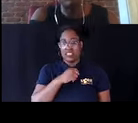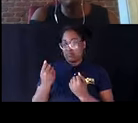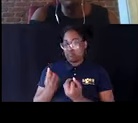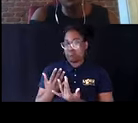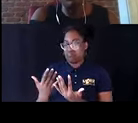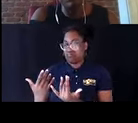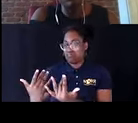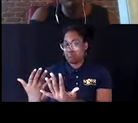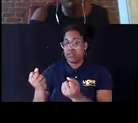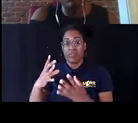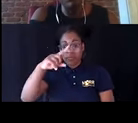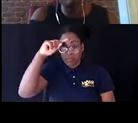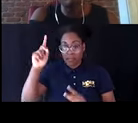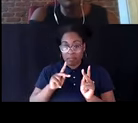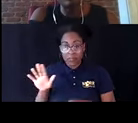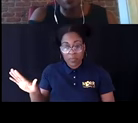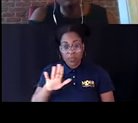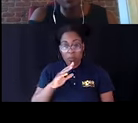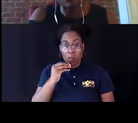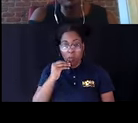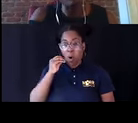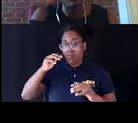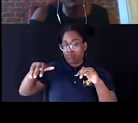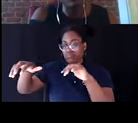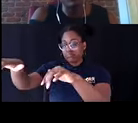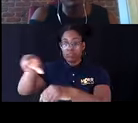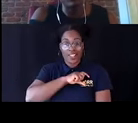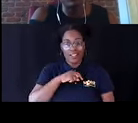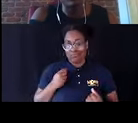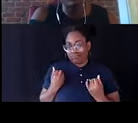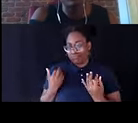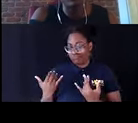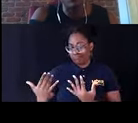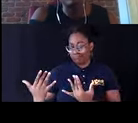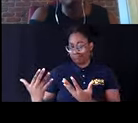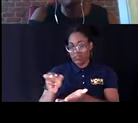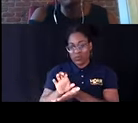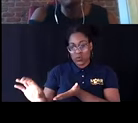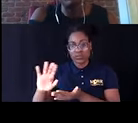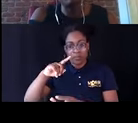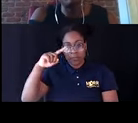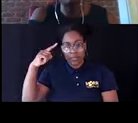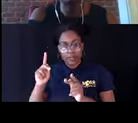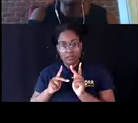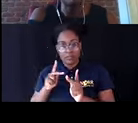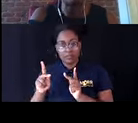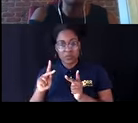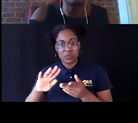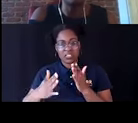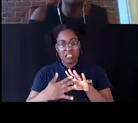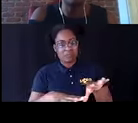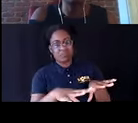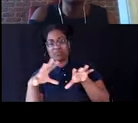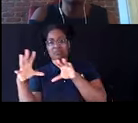to many of the Black people's homes in Memphis and ran them out of town at gunpoint. And then as people, some people were running out of